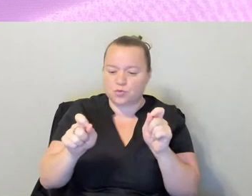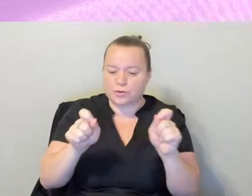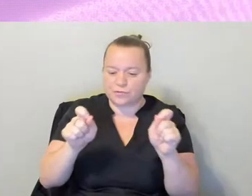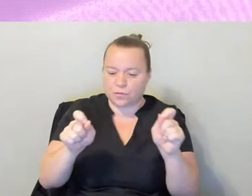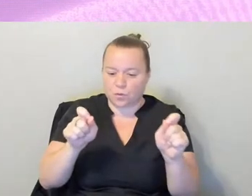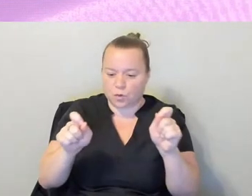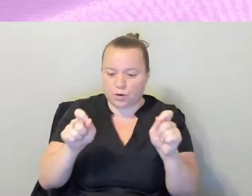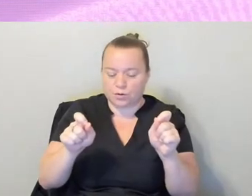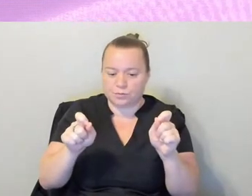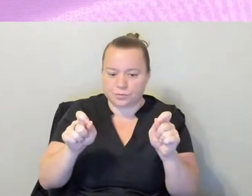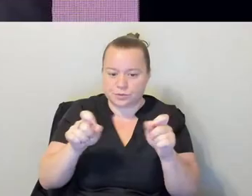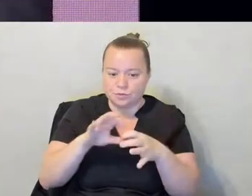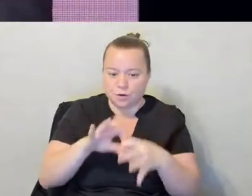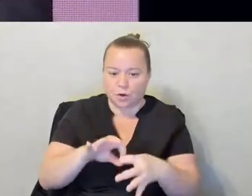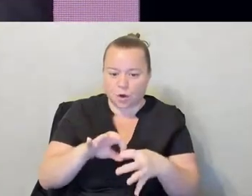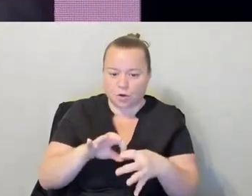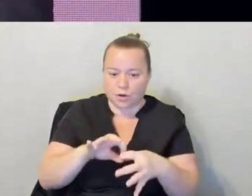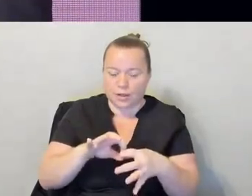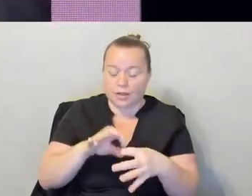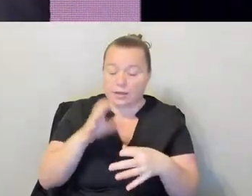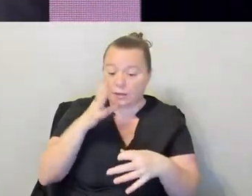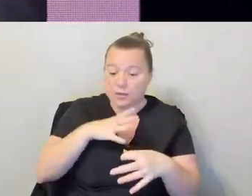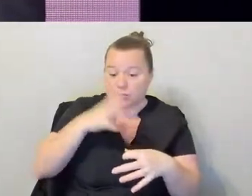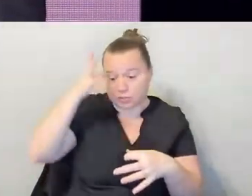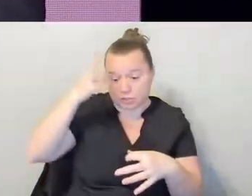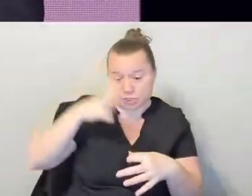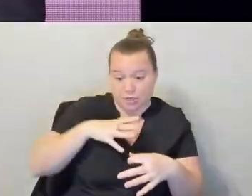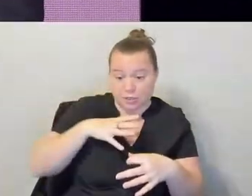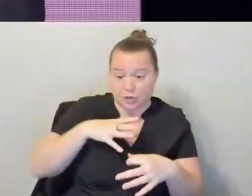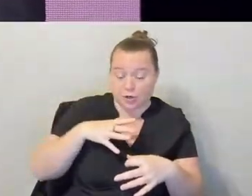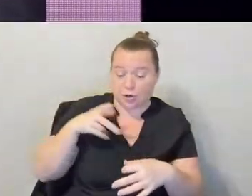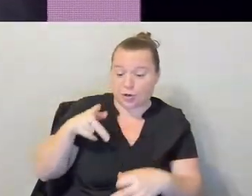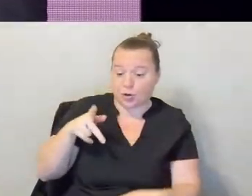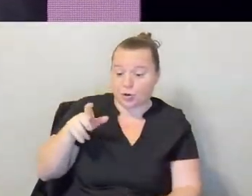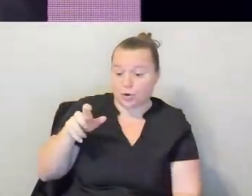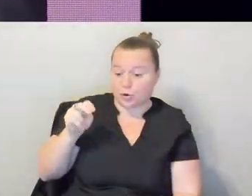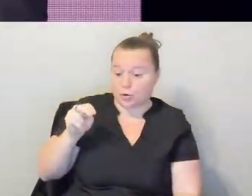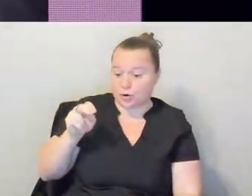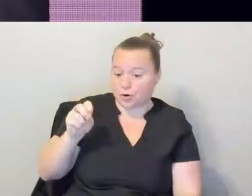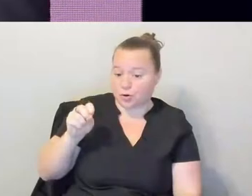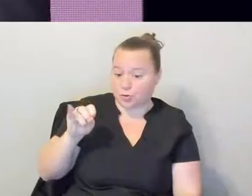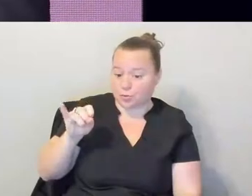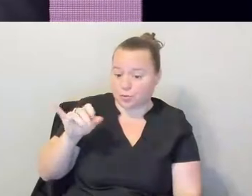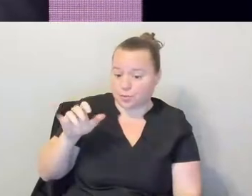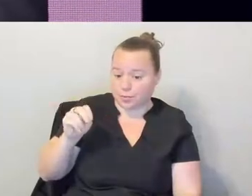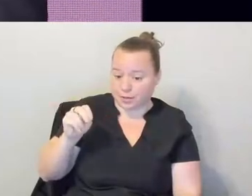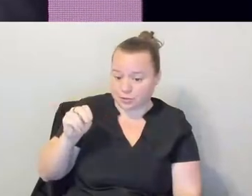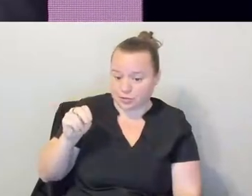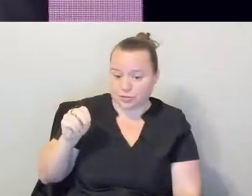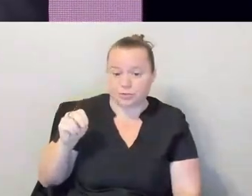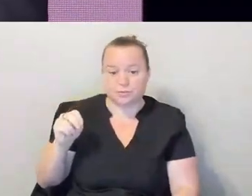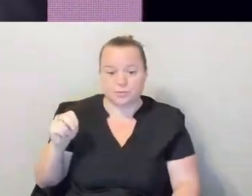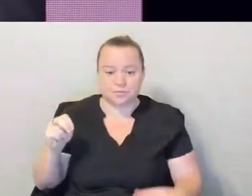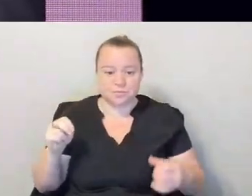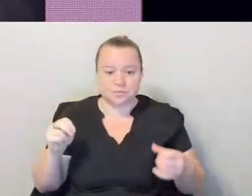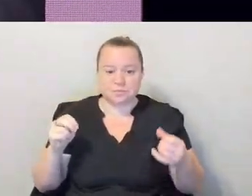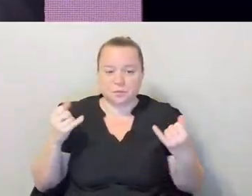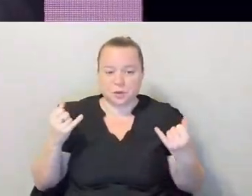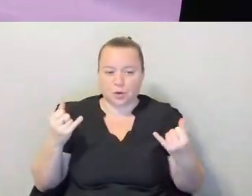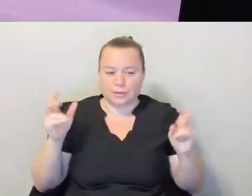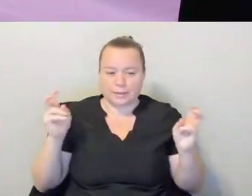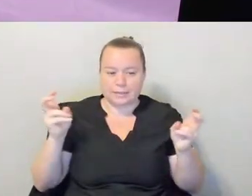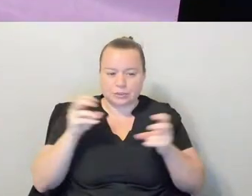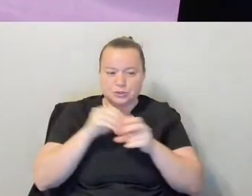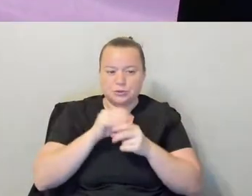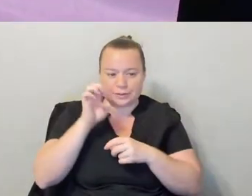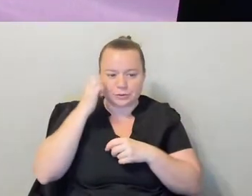gender or pension pay gap, which is currently an issue in Europe.